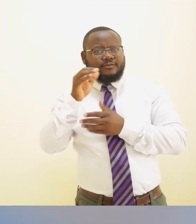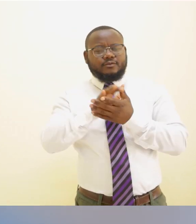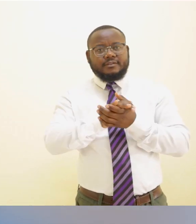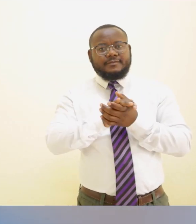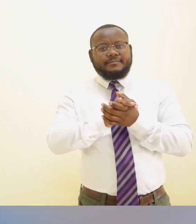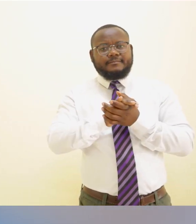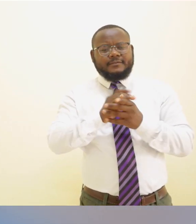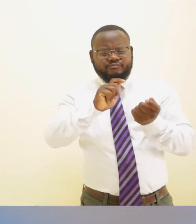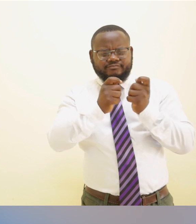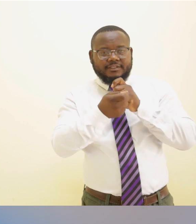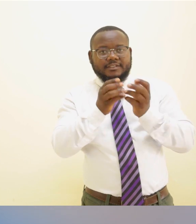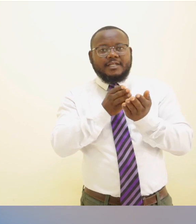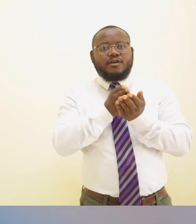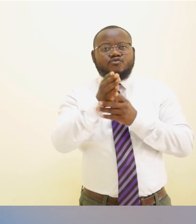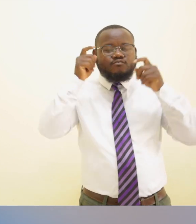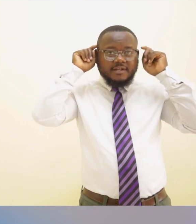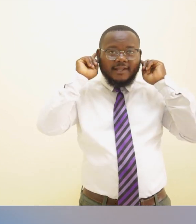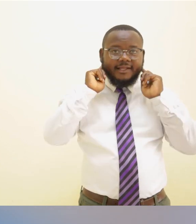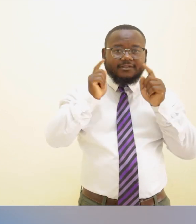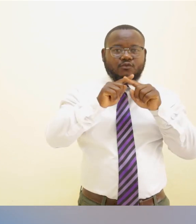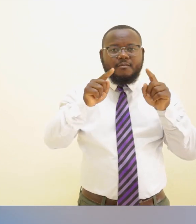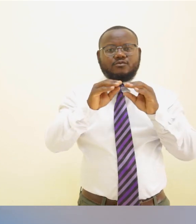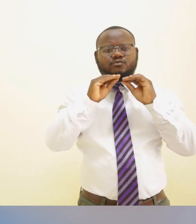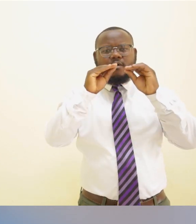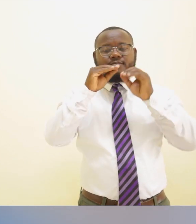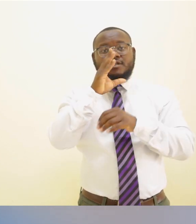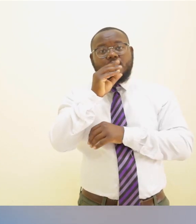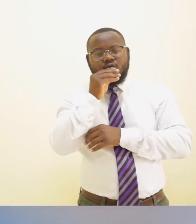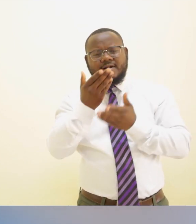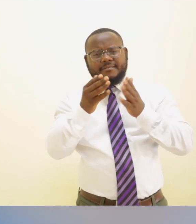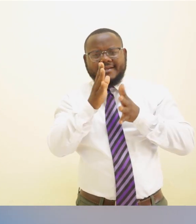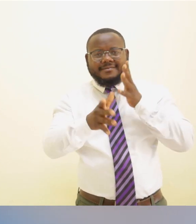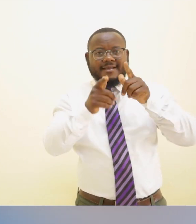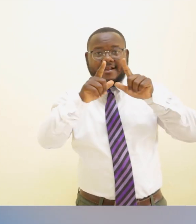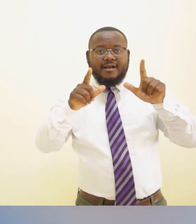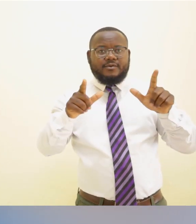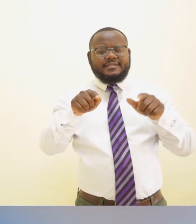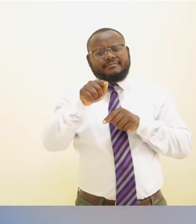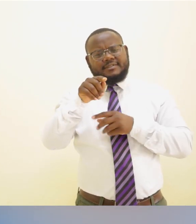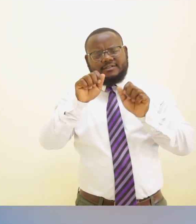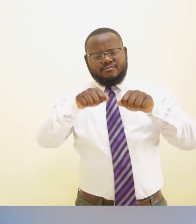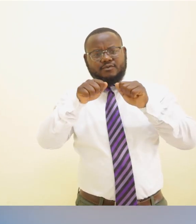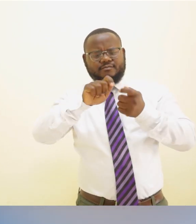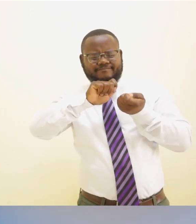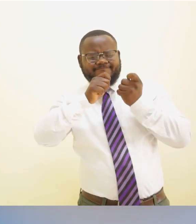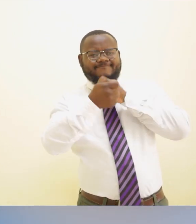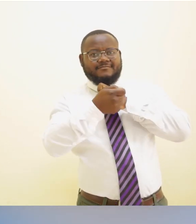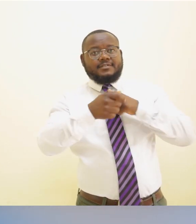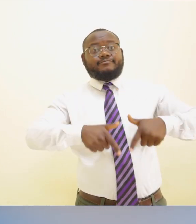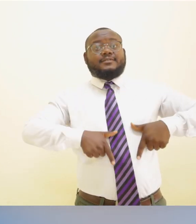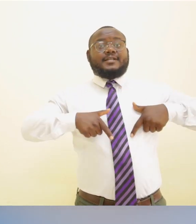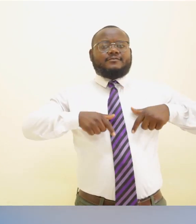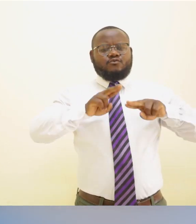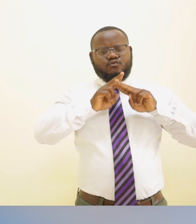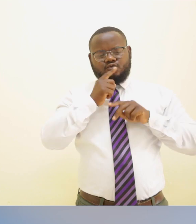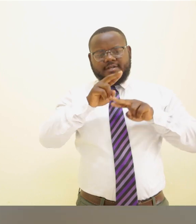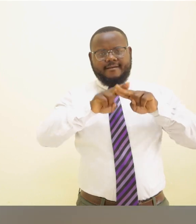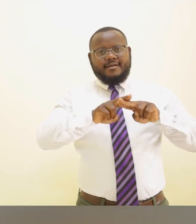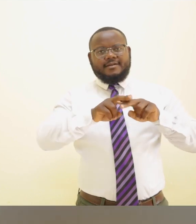hearing aids, speech therapy, where available, or sign language can transform lives and keep them connected to their communities.